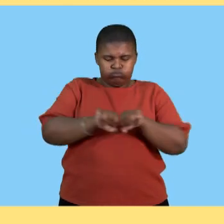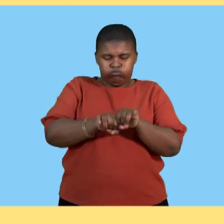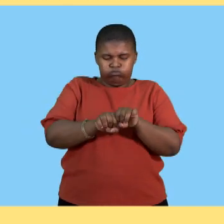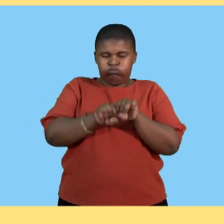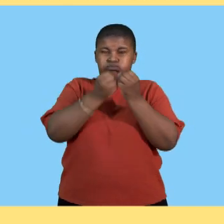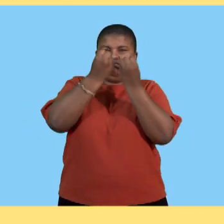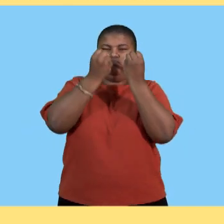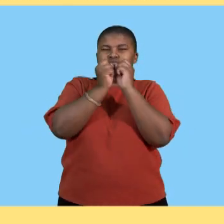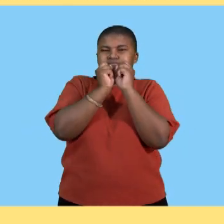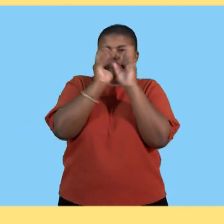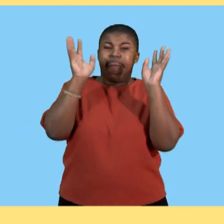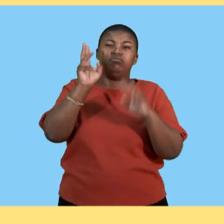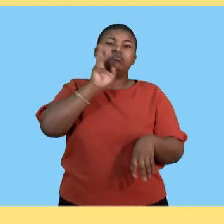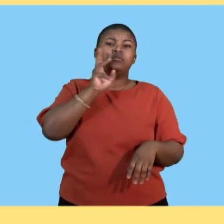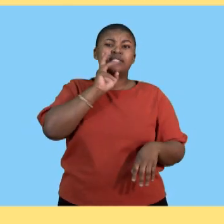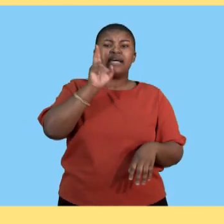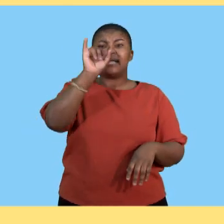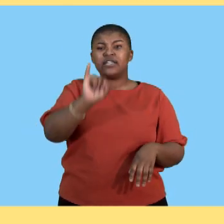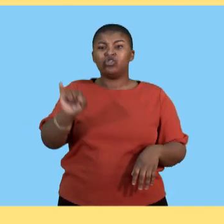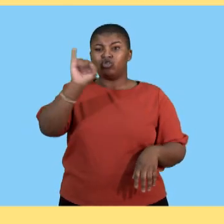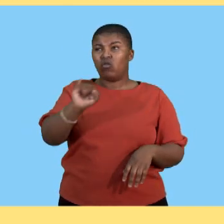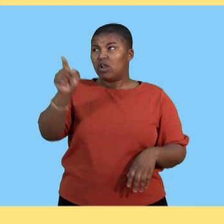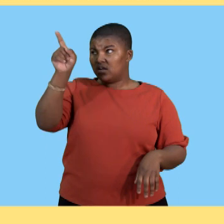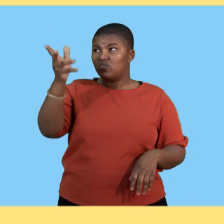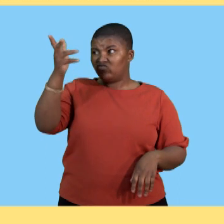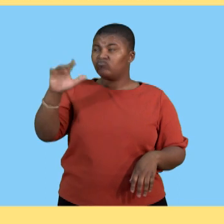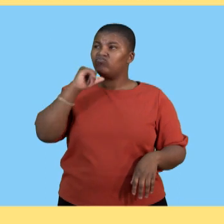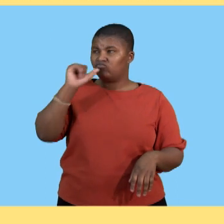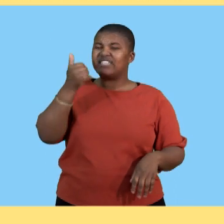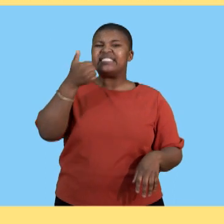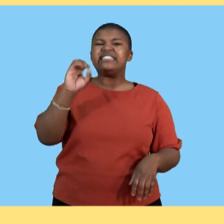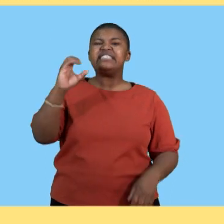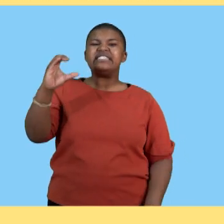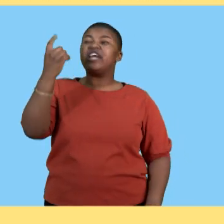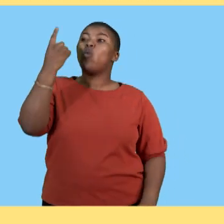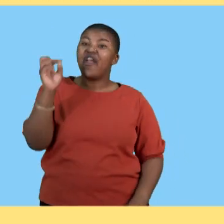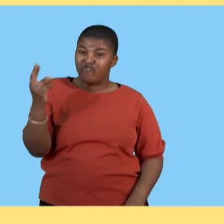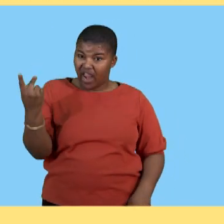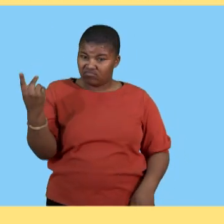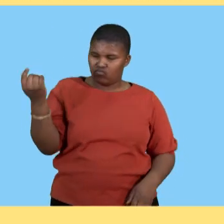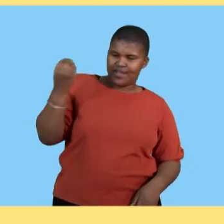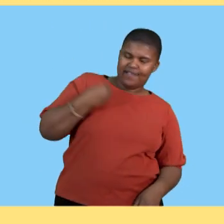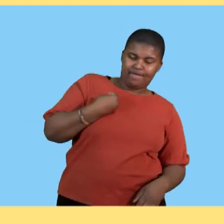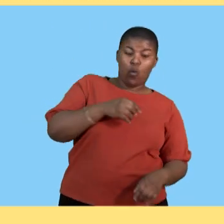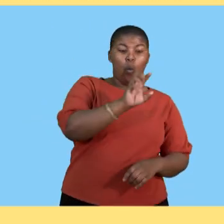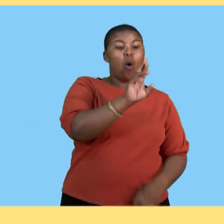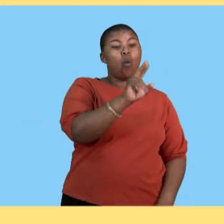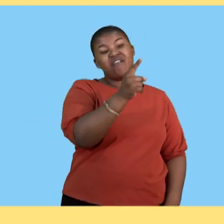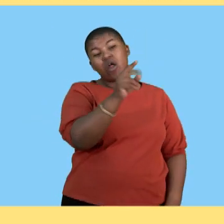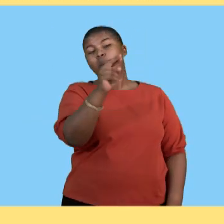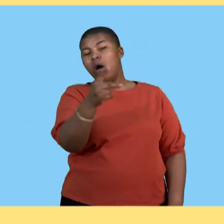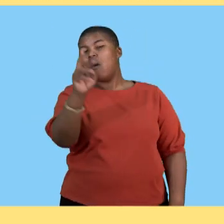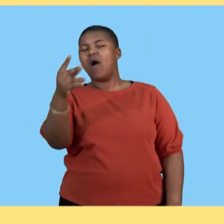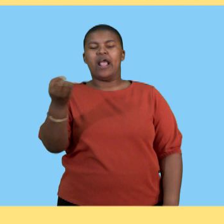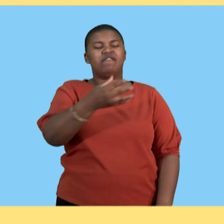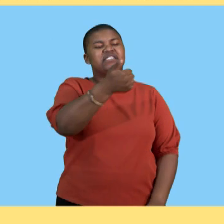storeroom. The insurance companies agreed to cover 60 cents in the rand. The claim will be settled in the next financial period. All right? What then